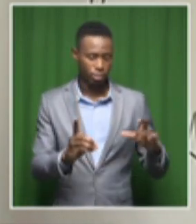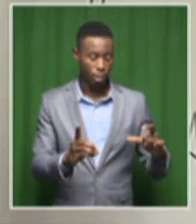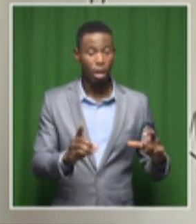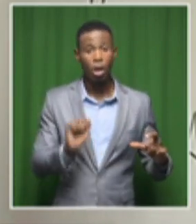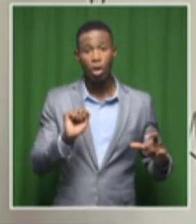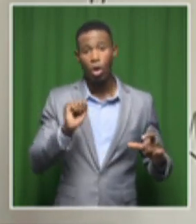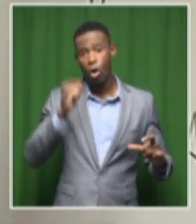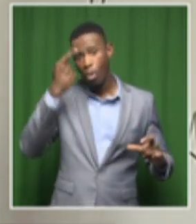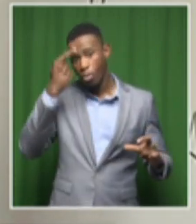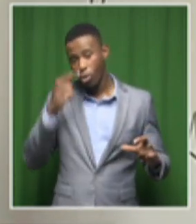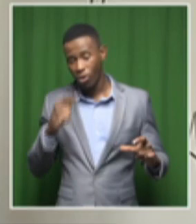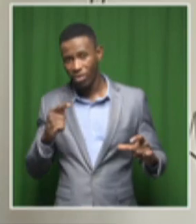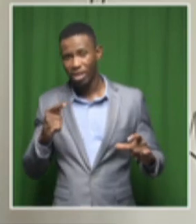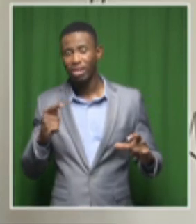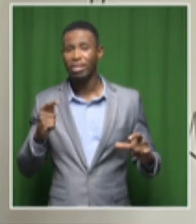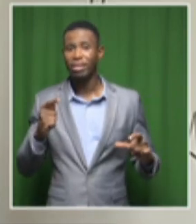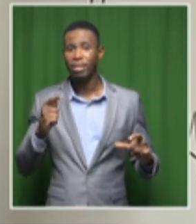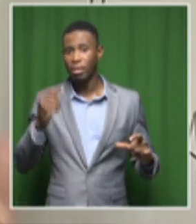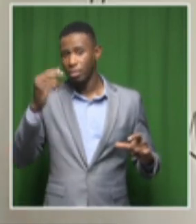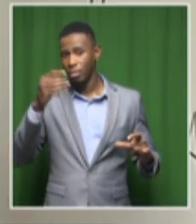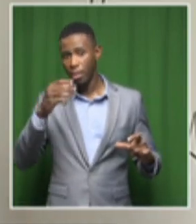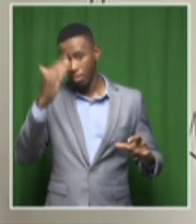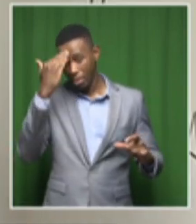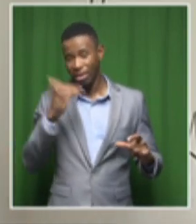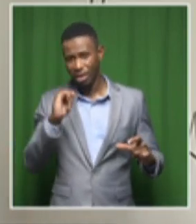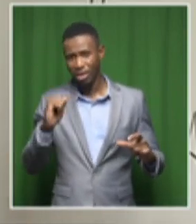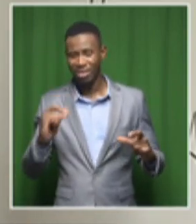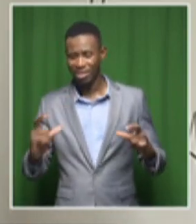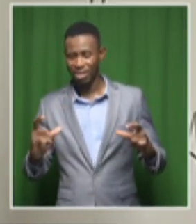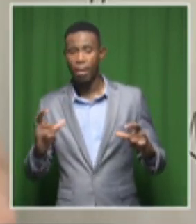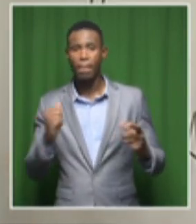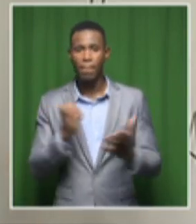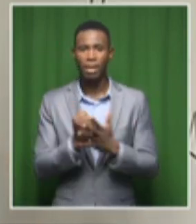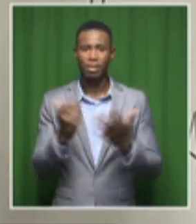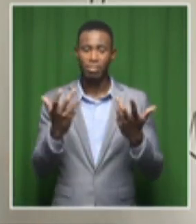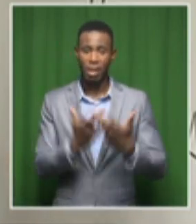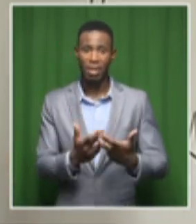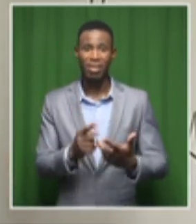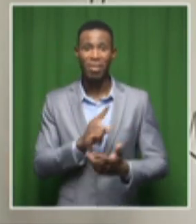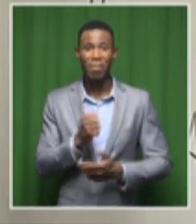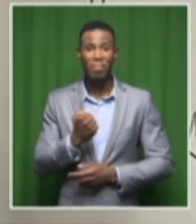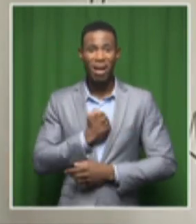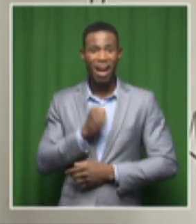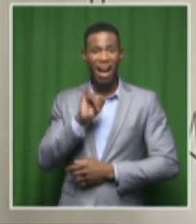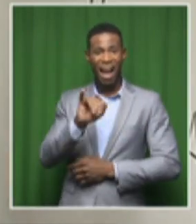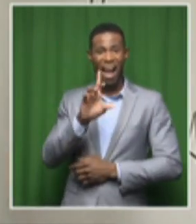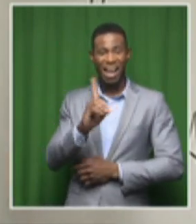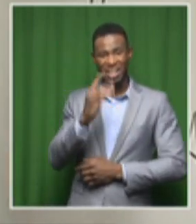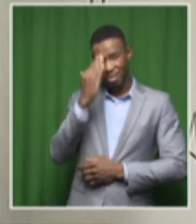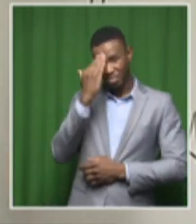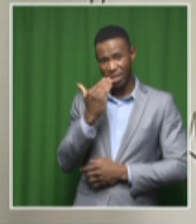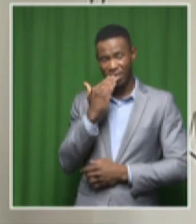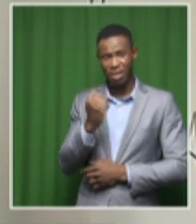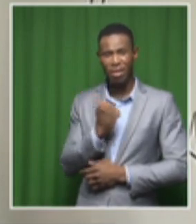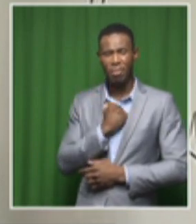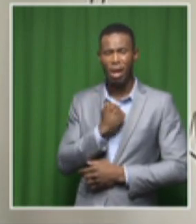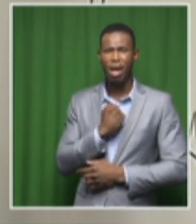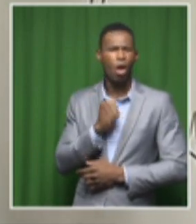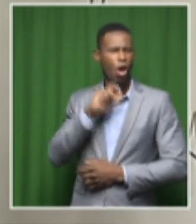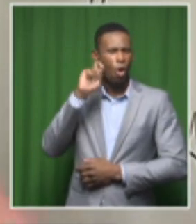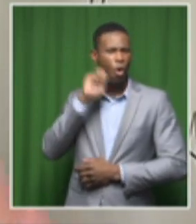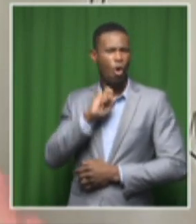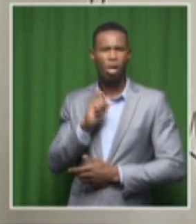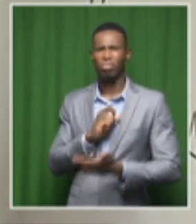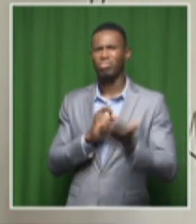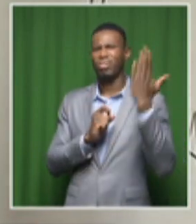on your ID. And I have to tell you, I had an issue with that because my ID picture is from way back when, but eventually we got my profile